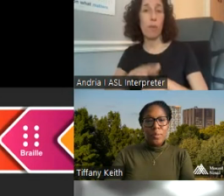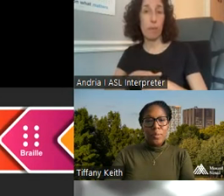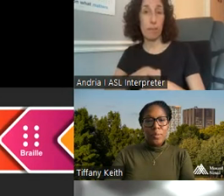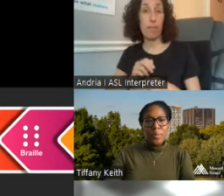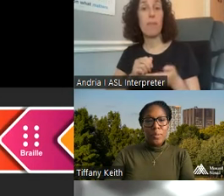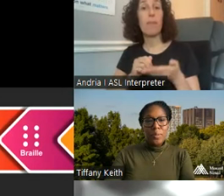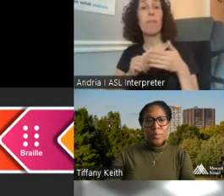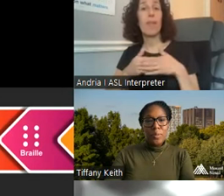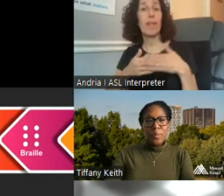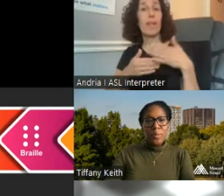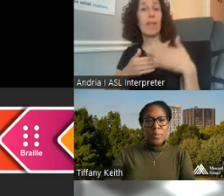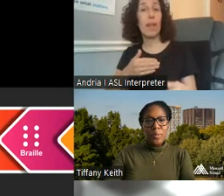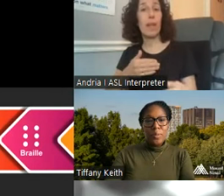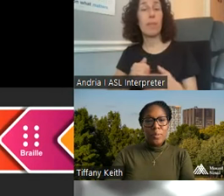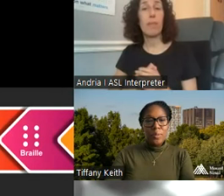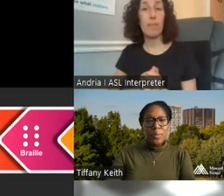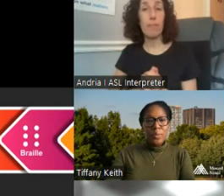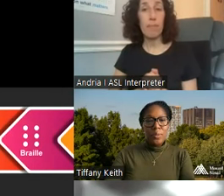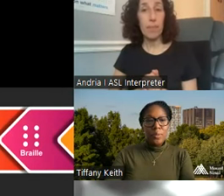slide.